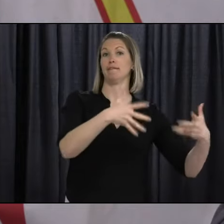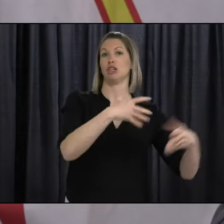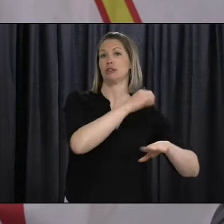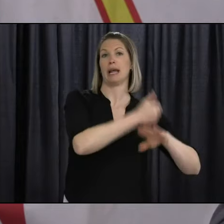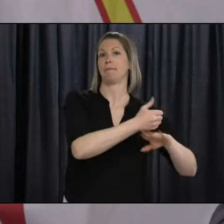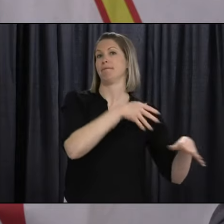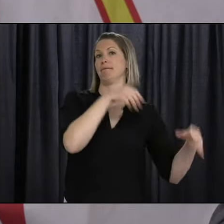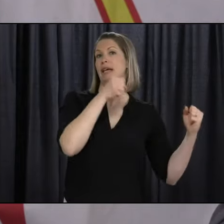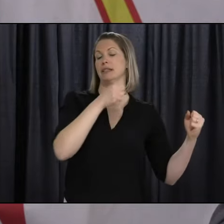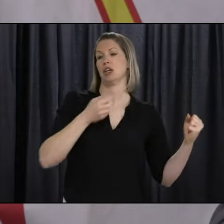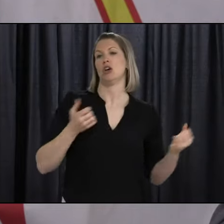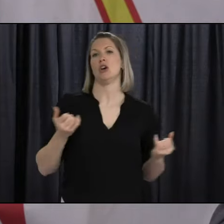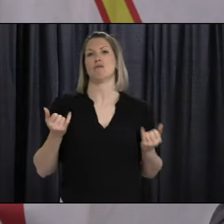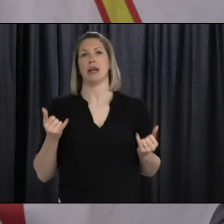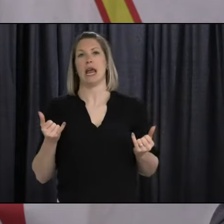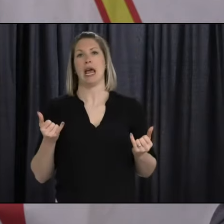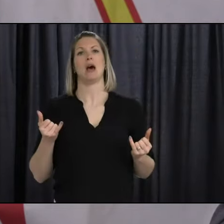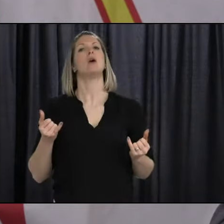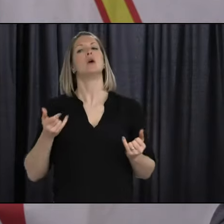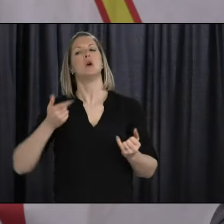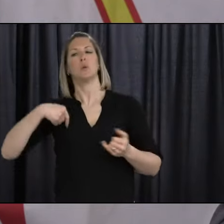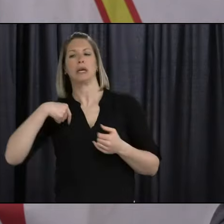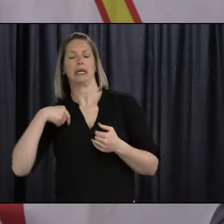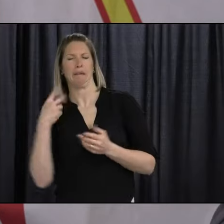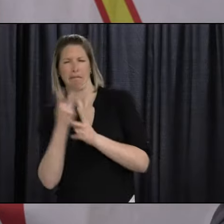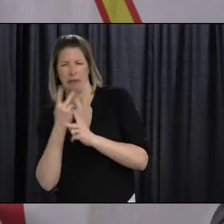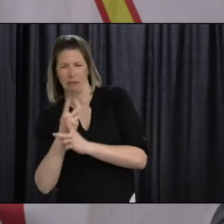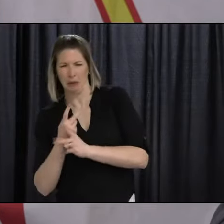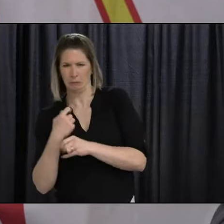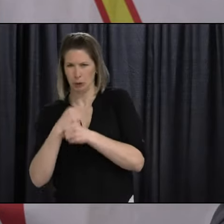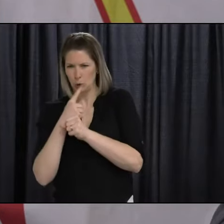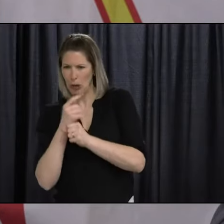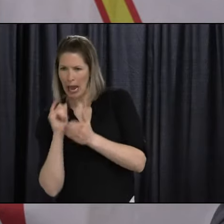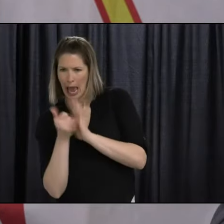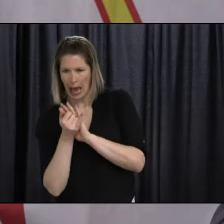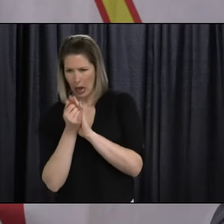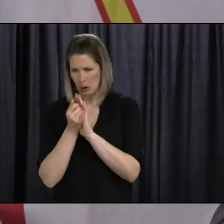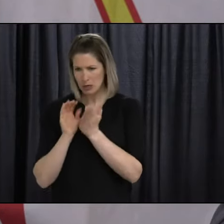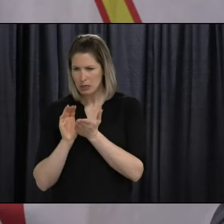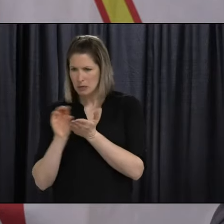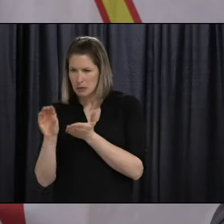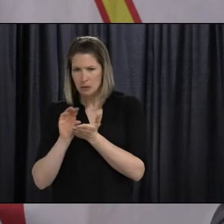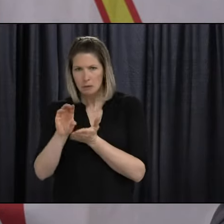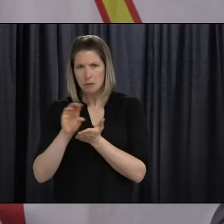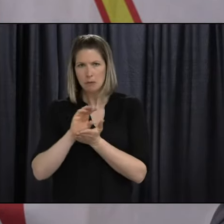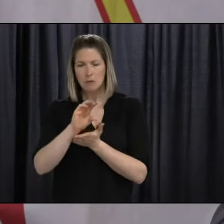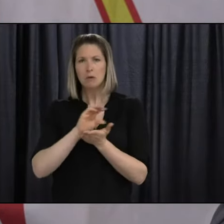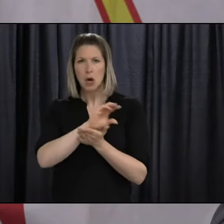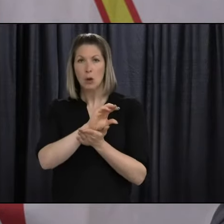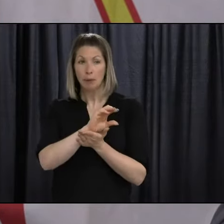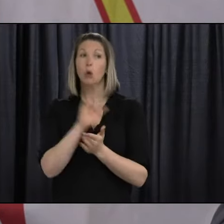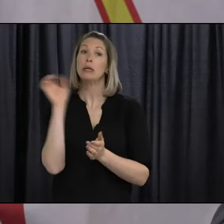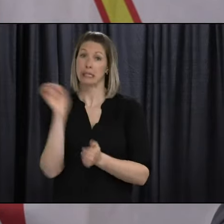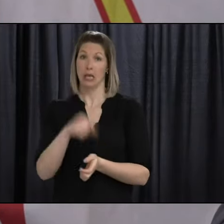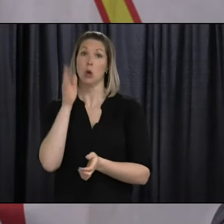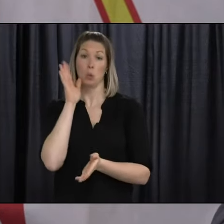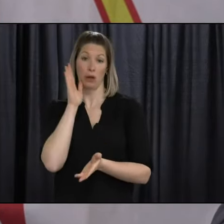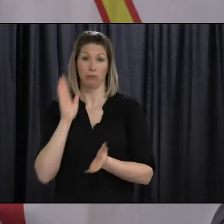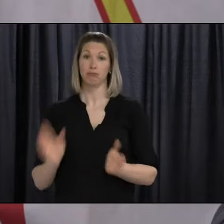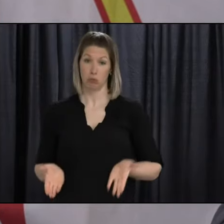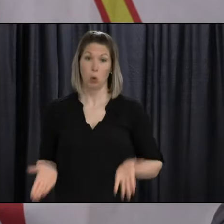But for us right now, we're working out our details. But this is a program that we will be participating in on behalf of our essential